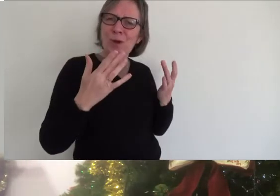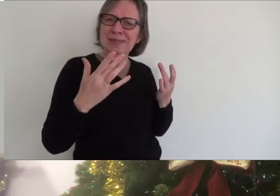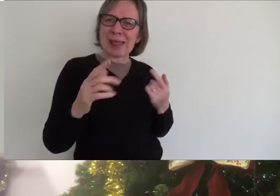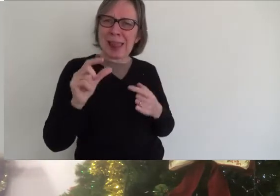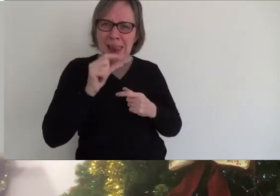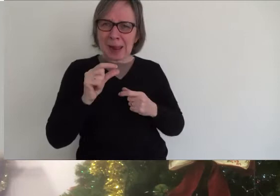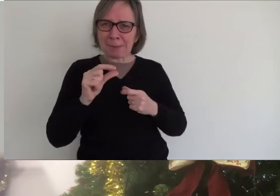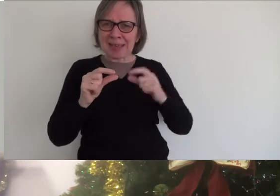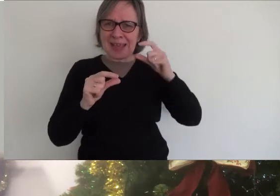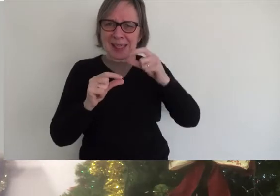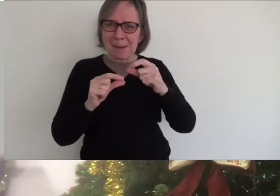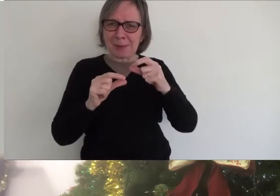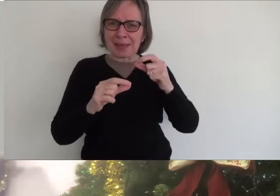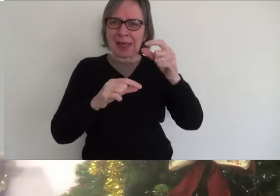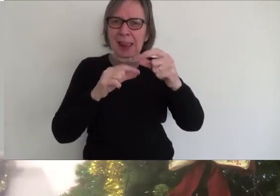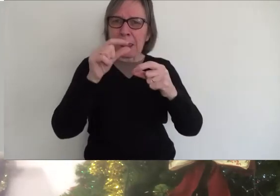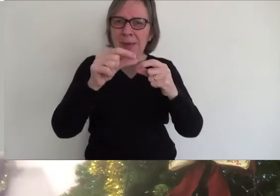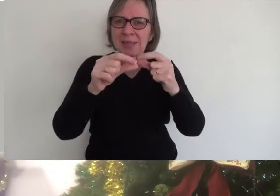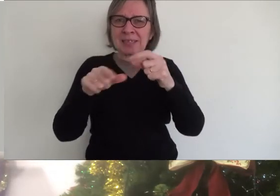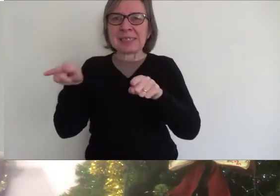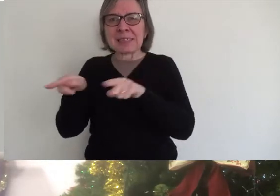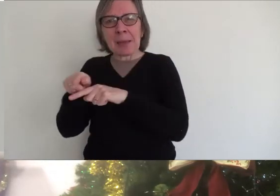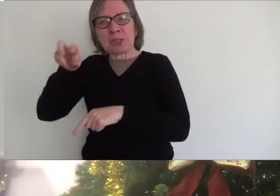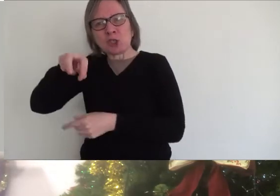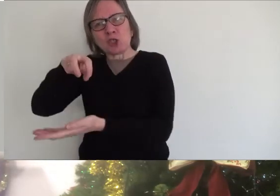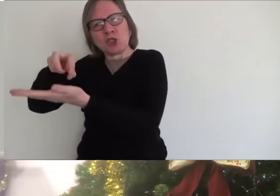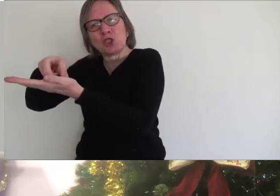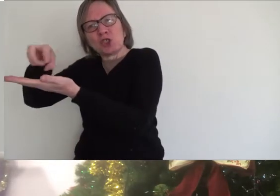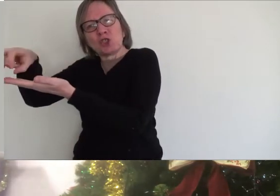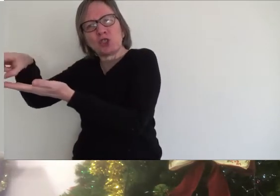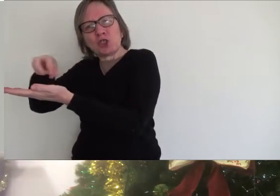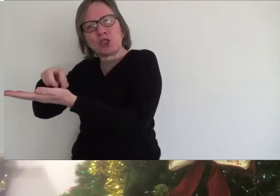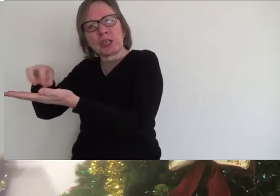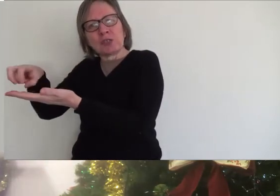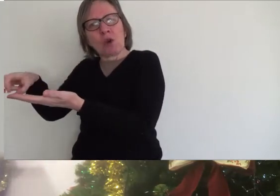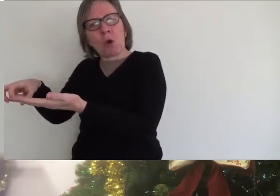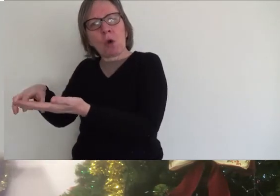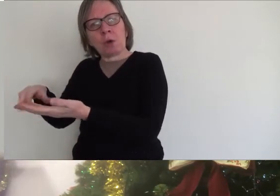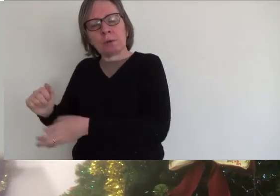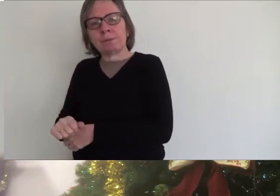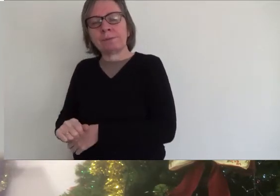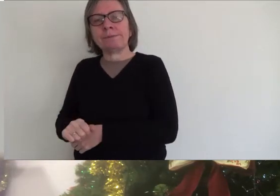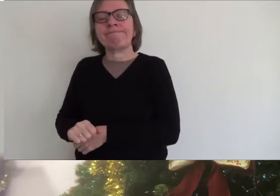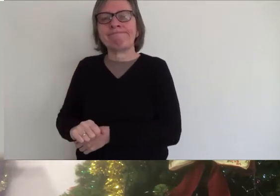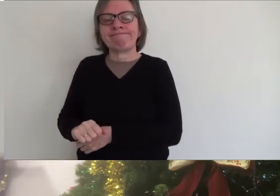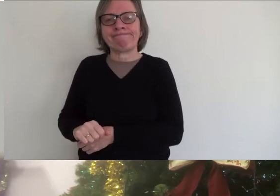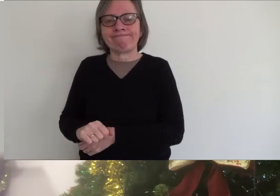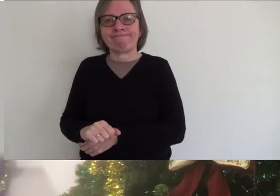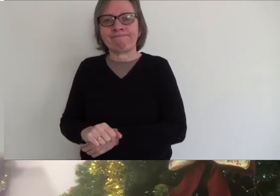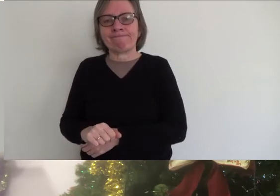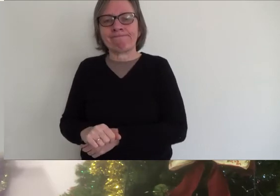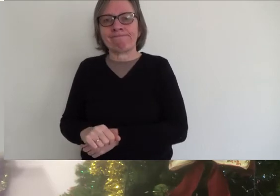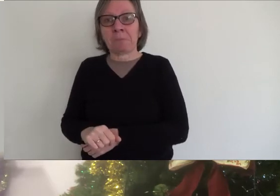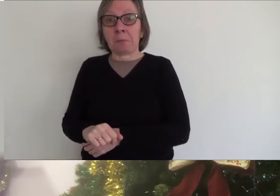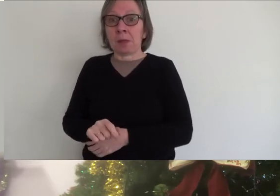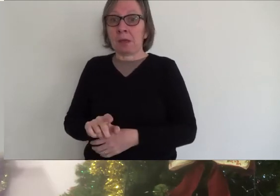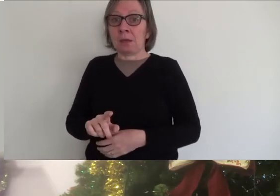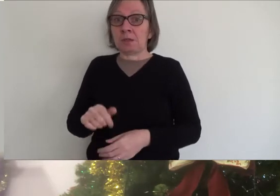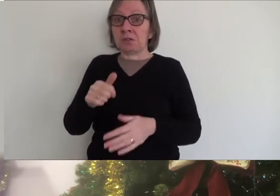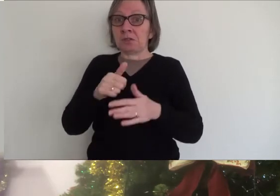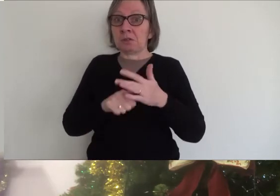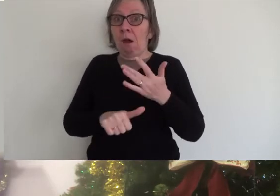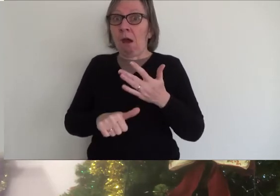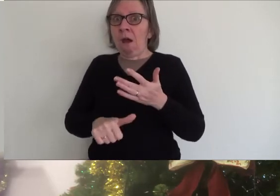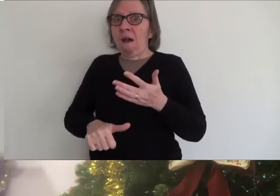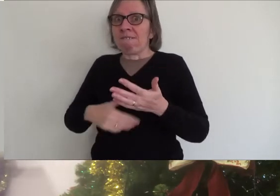it's God speaking into your heart. It may be that first time of leap of faith and you